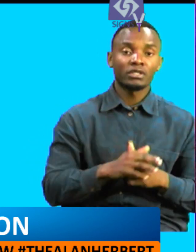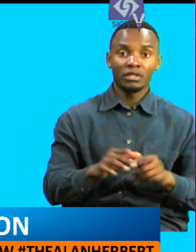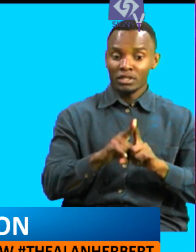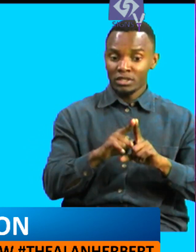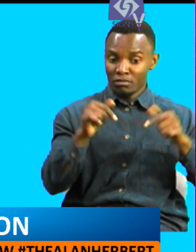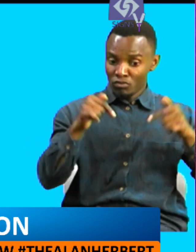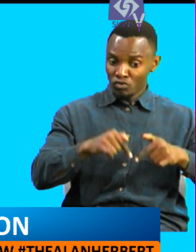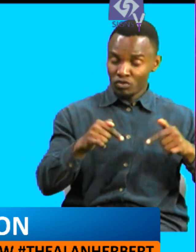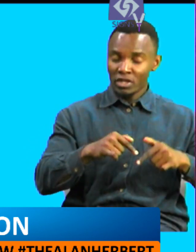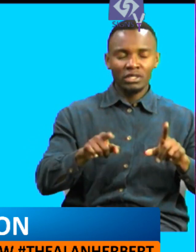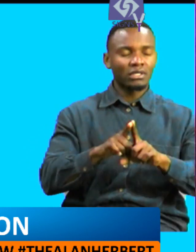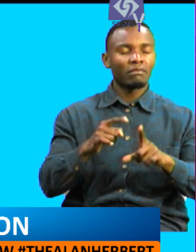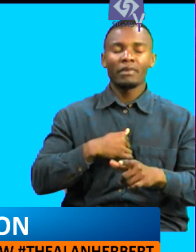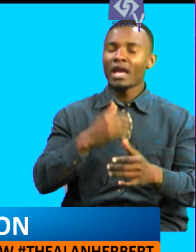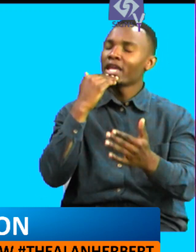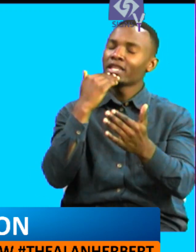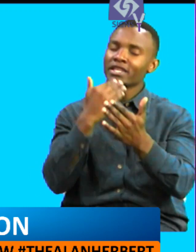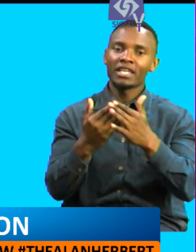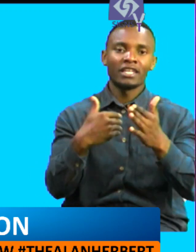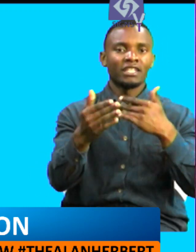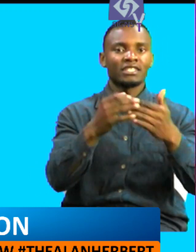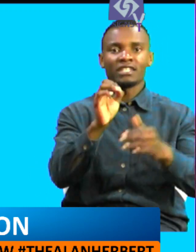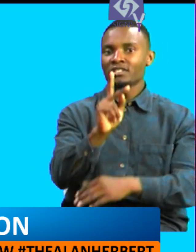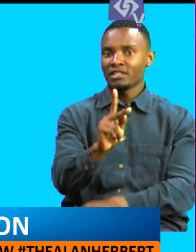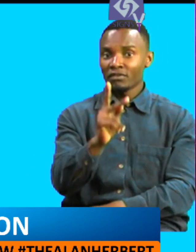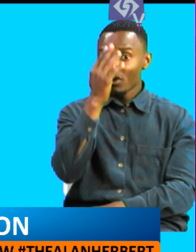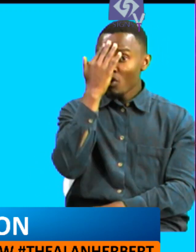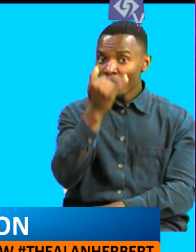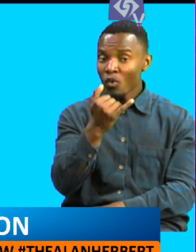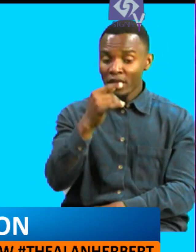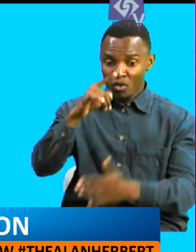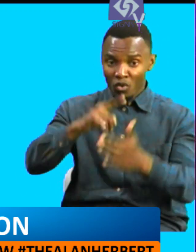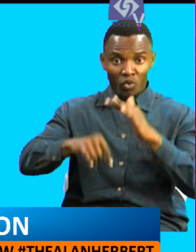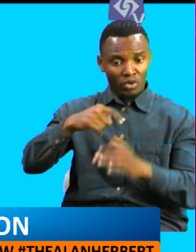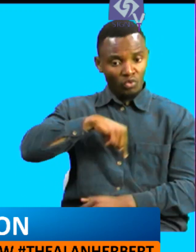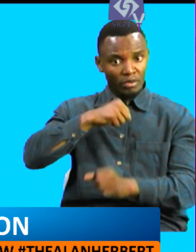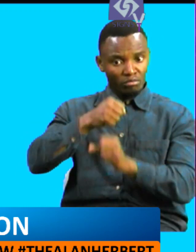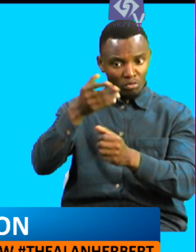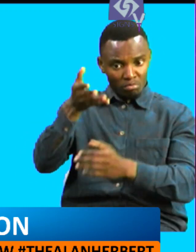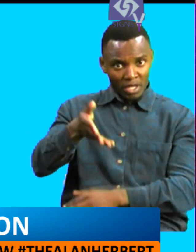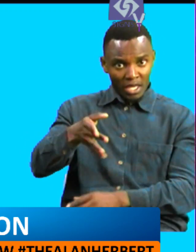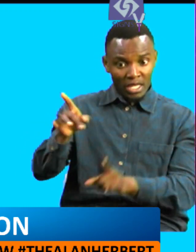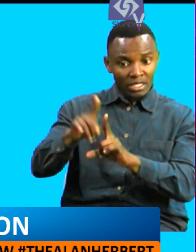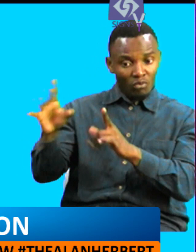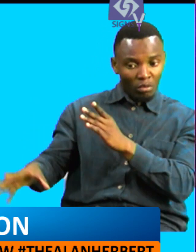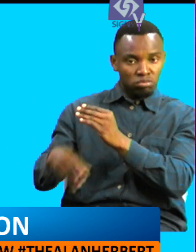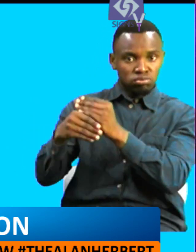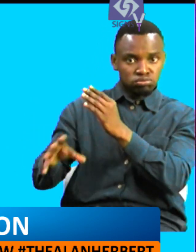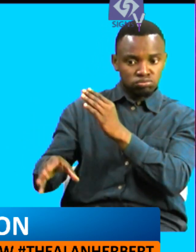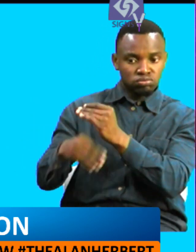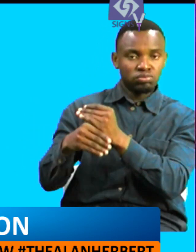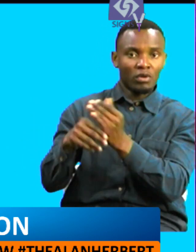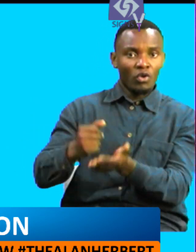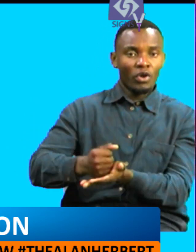For example, today, and I want to be thankful to the Science TV, because what we are doing also here is a build-up of what